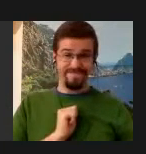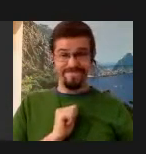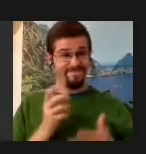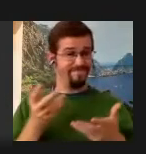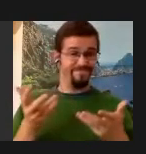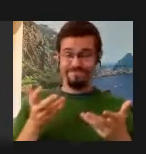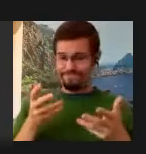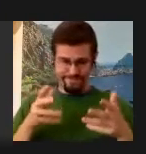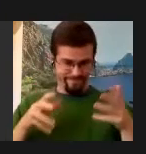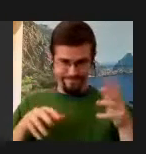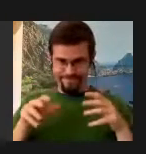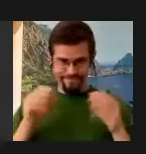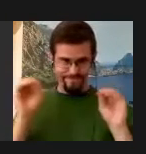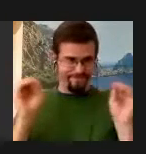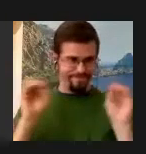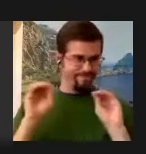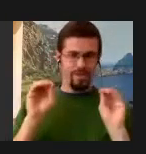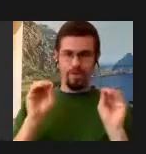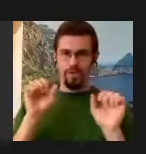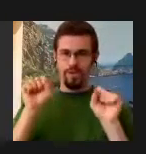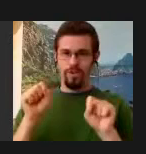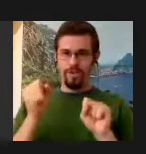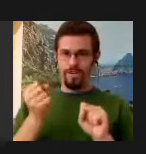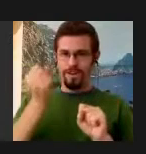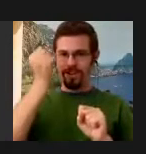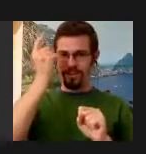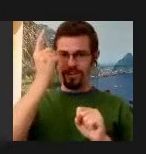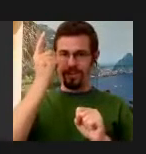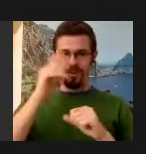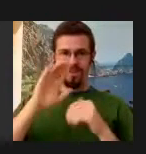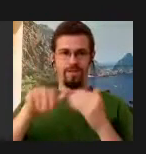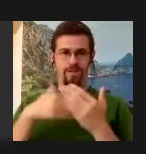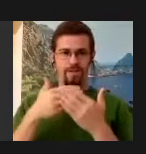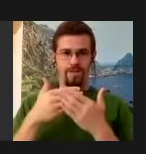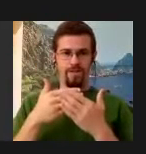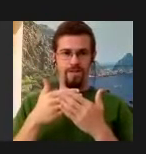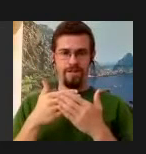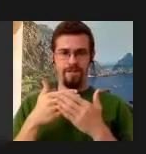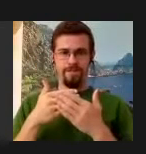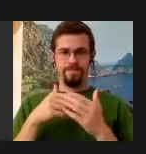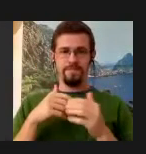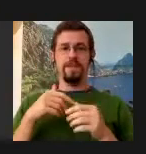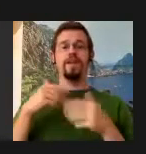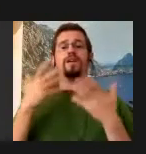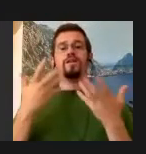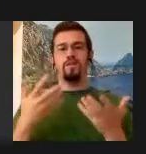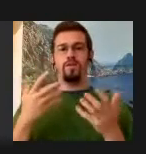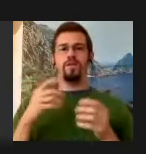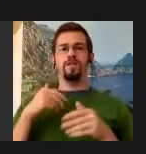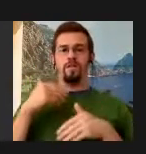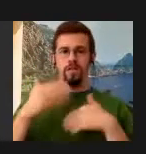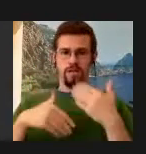writing in the whole country in Tunisia. And later on.